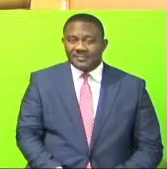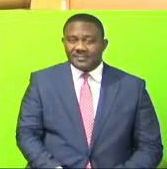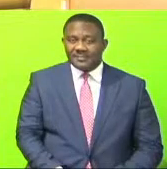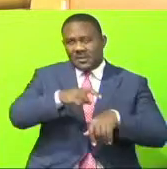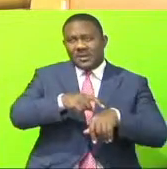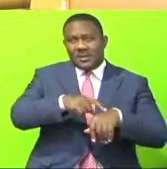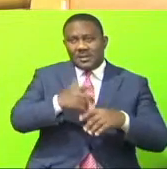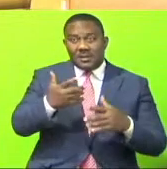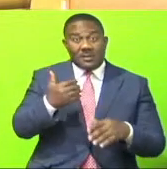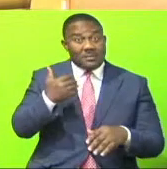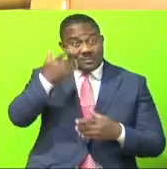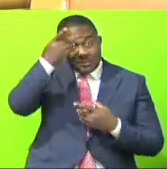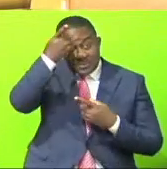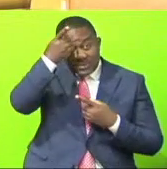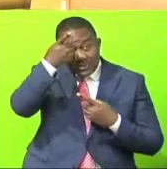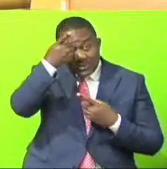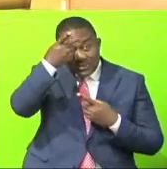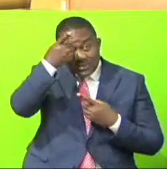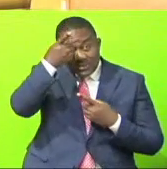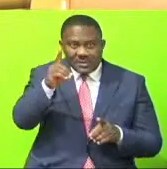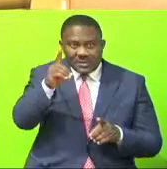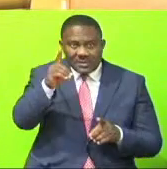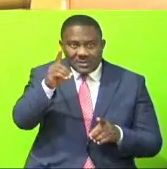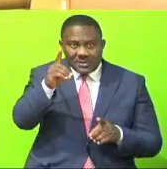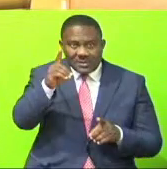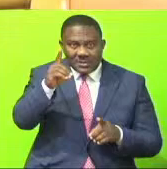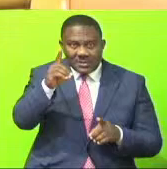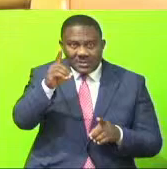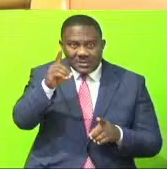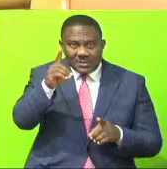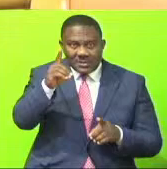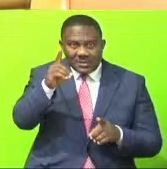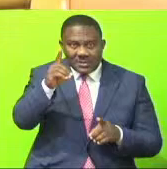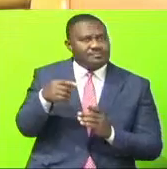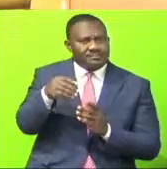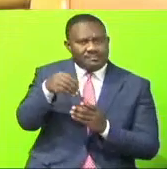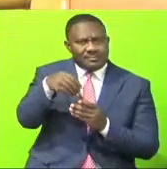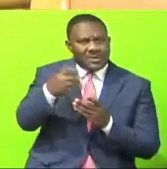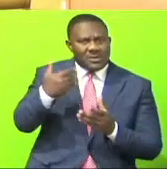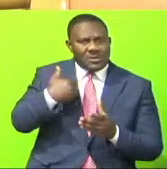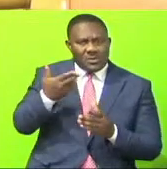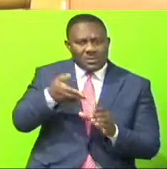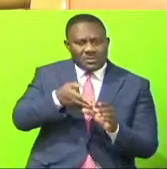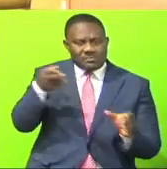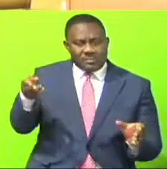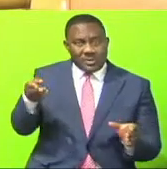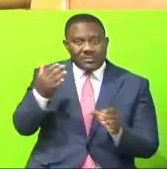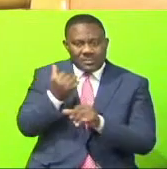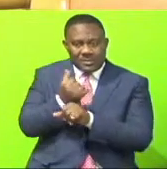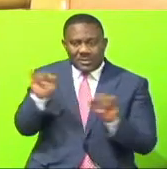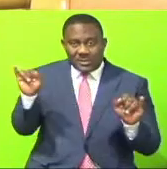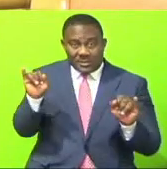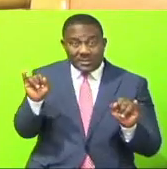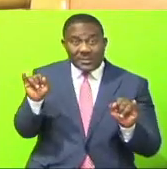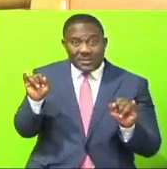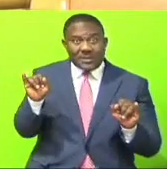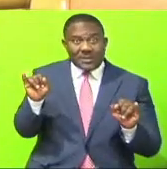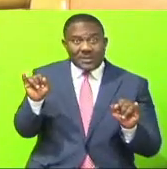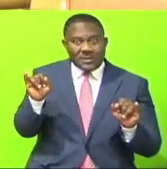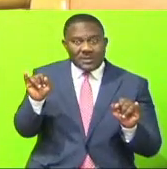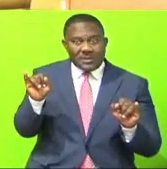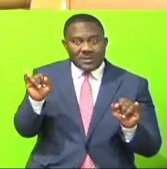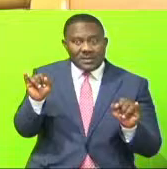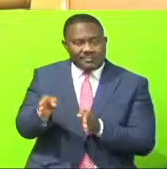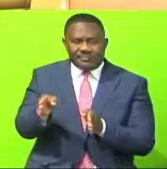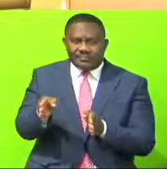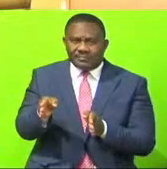file nominations to contest as an independent candidate, this House,